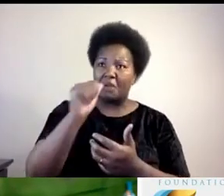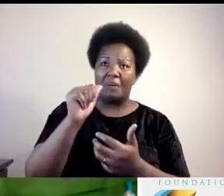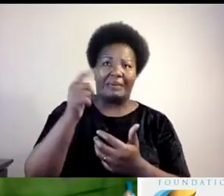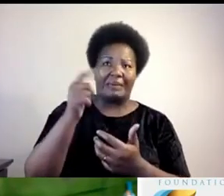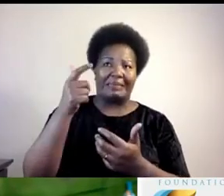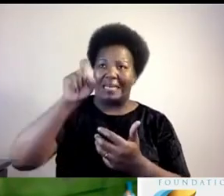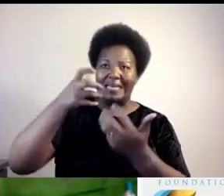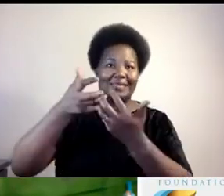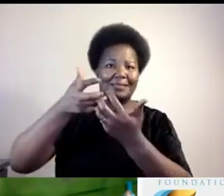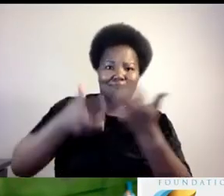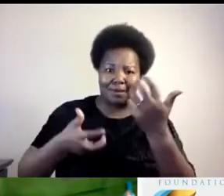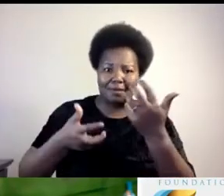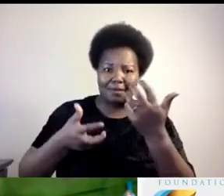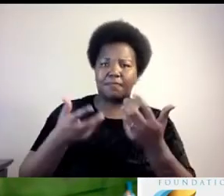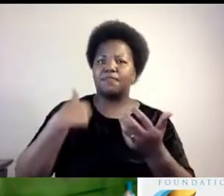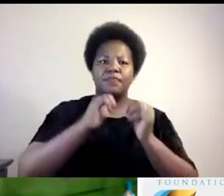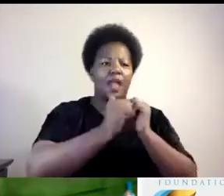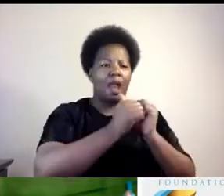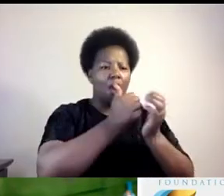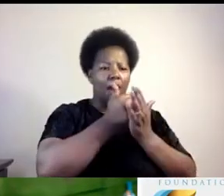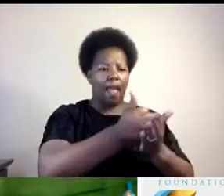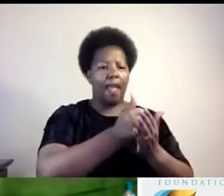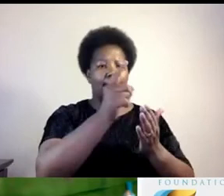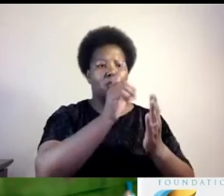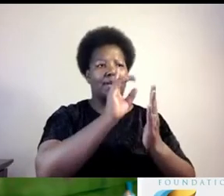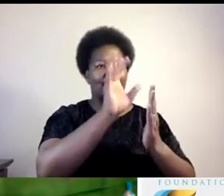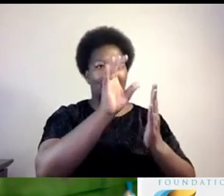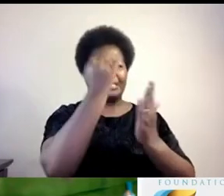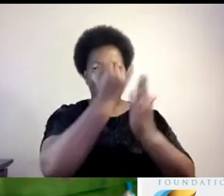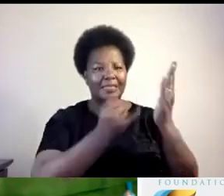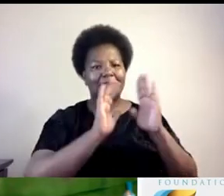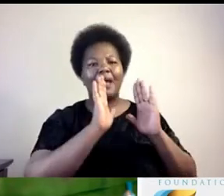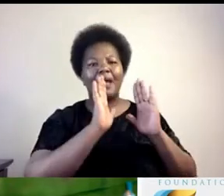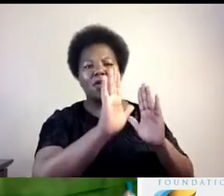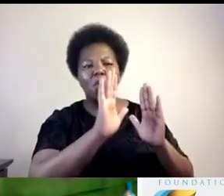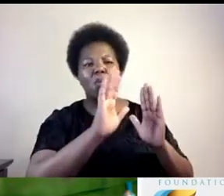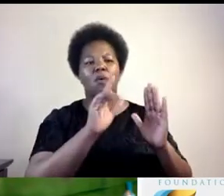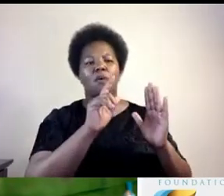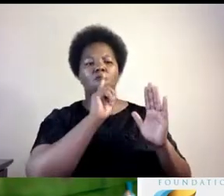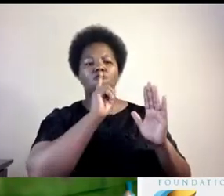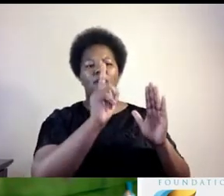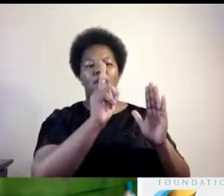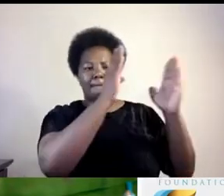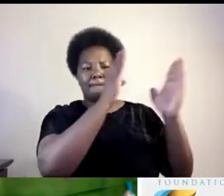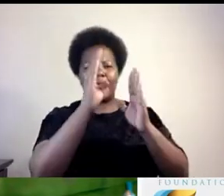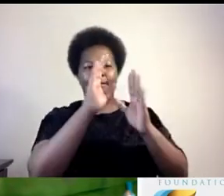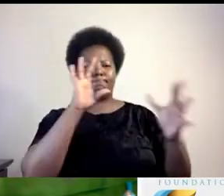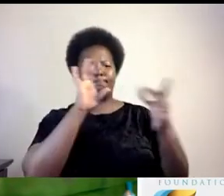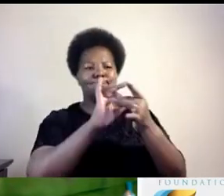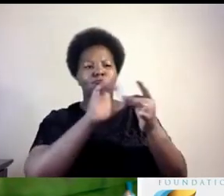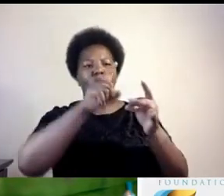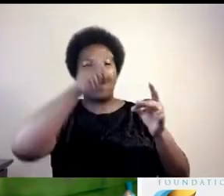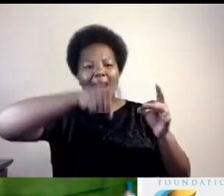purchase package, a design package that really meets their needs and also